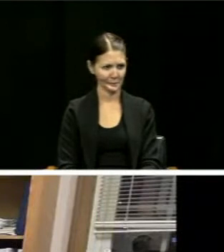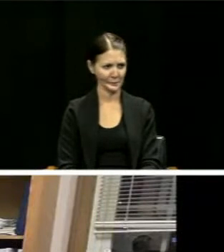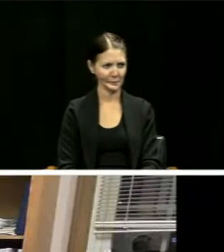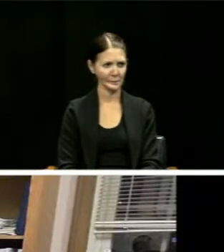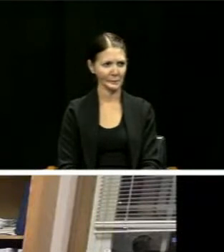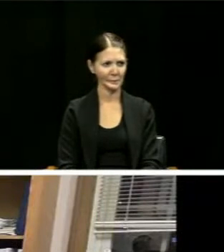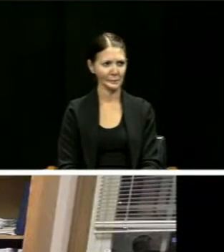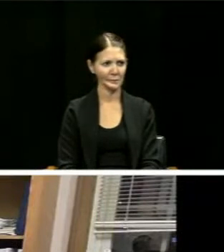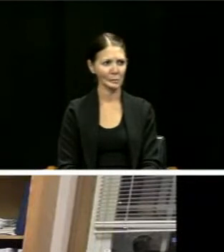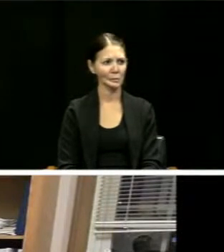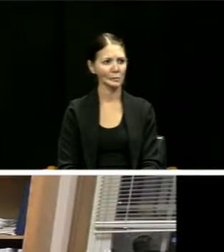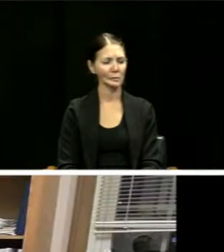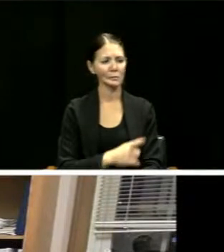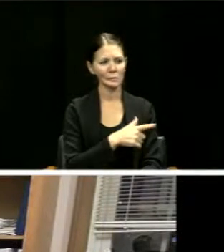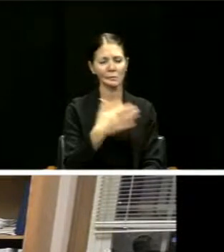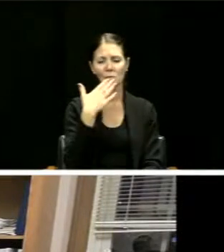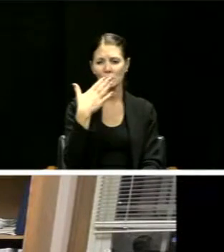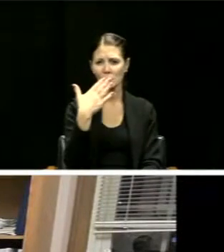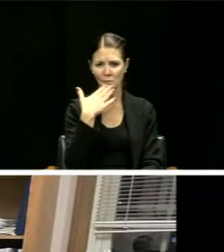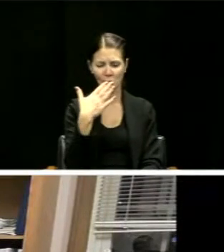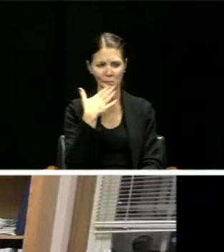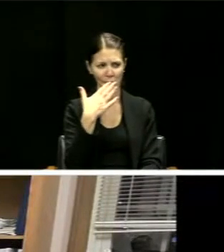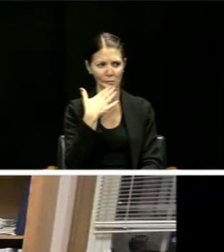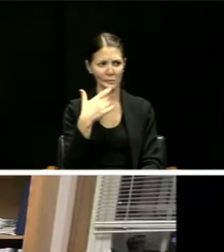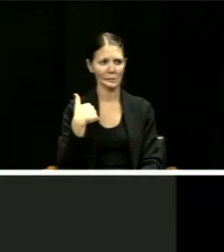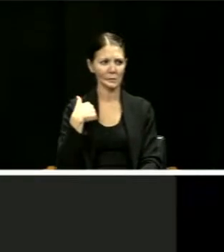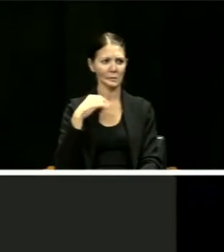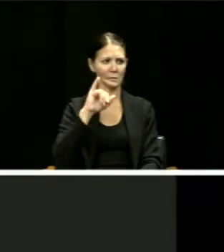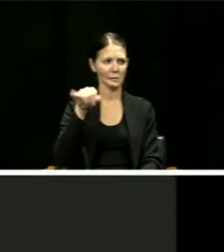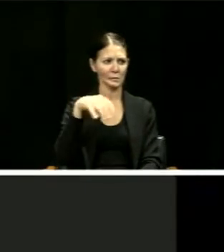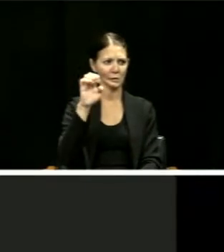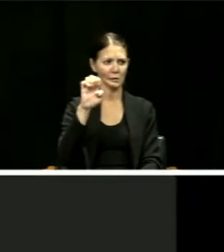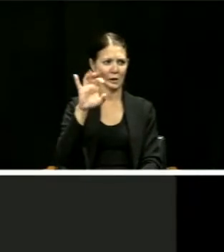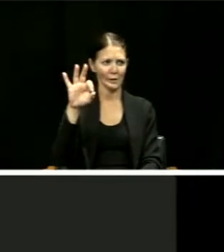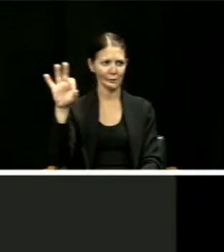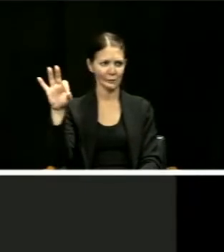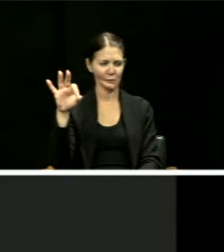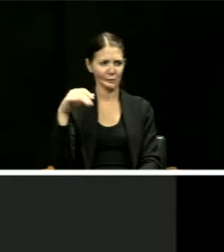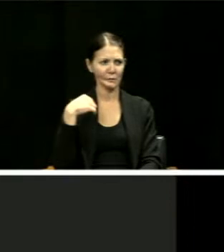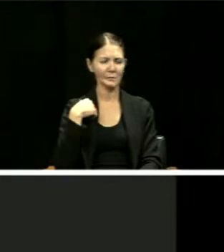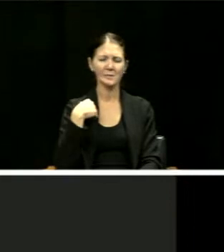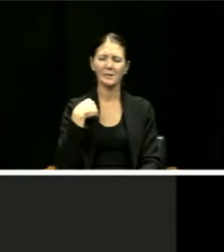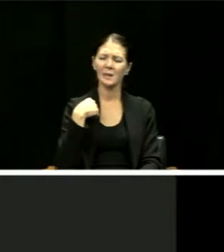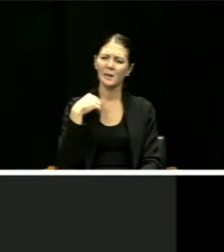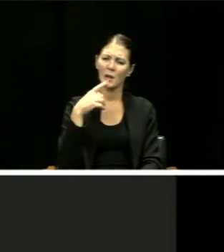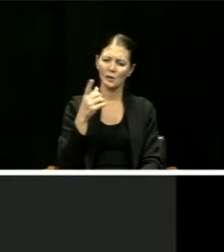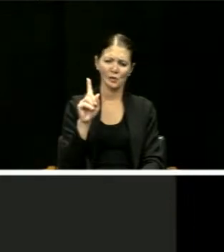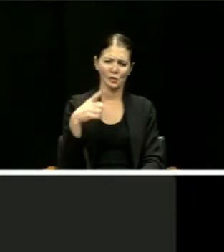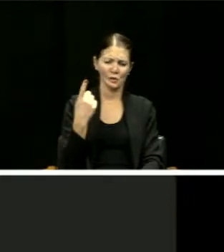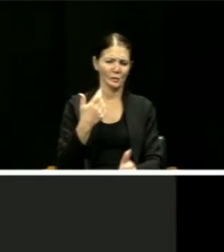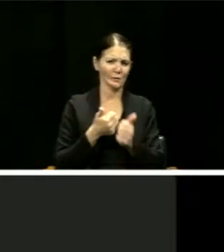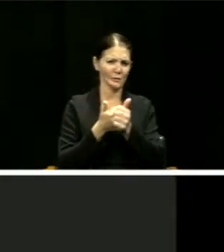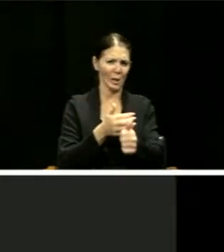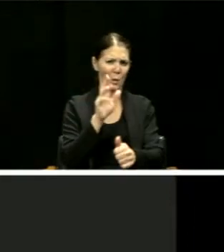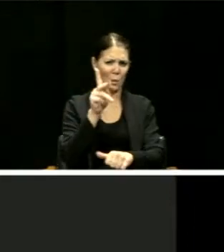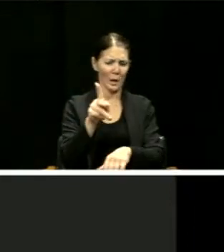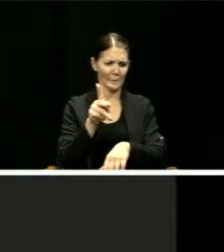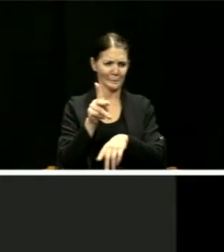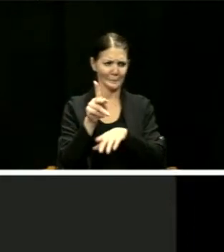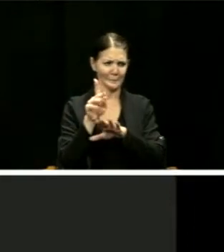Yeah. Thanks for that. So this is Jeff. Just kind of following up on that, I guess. I